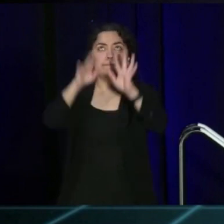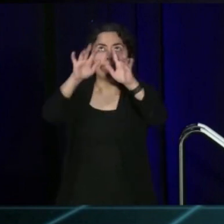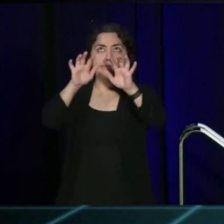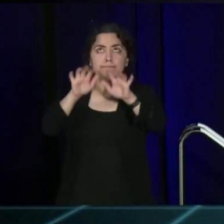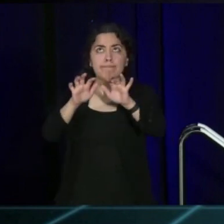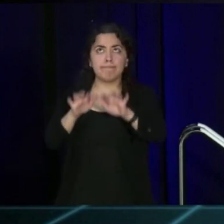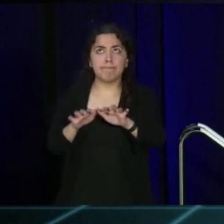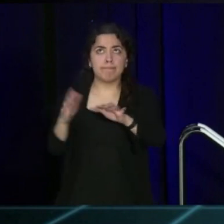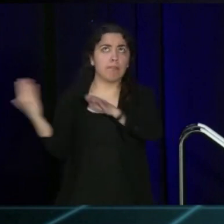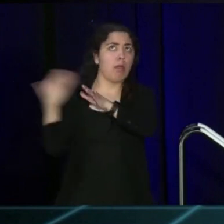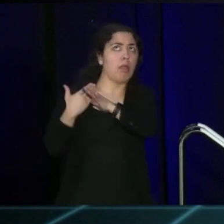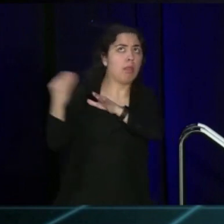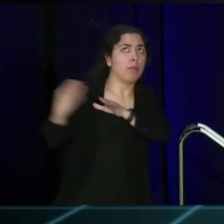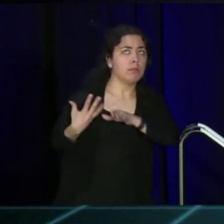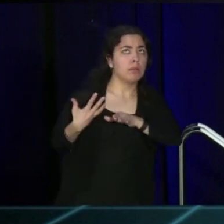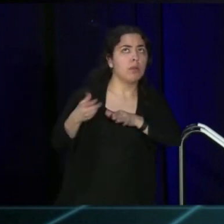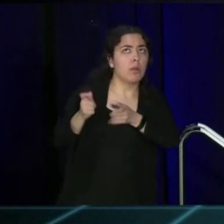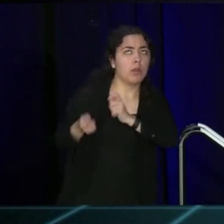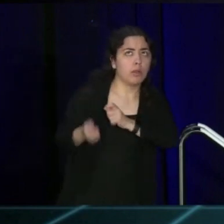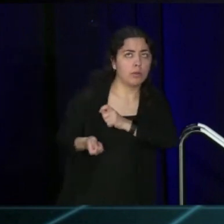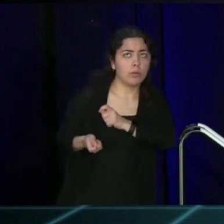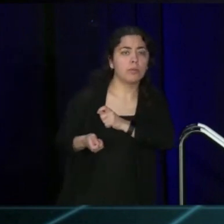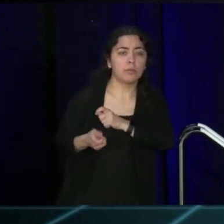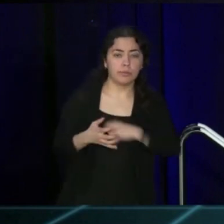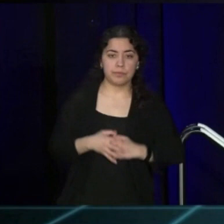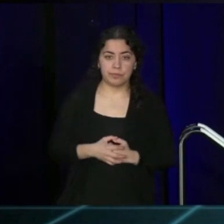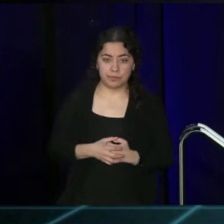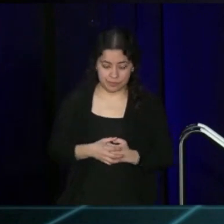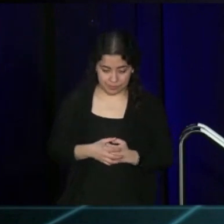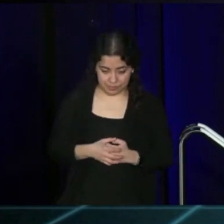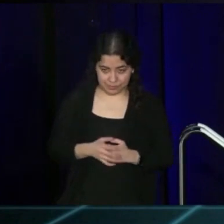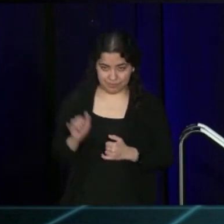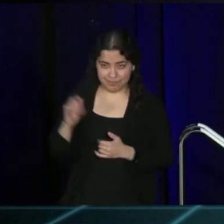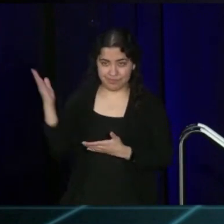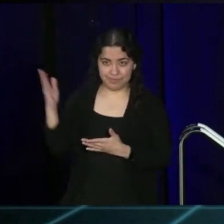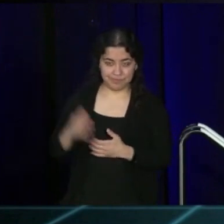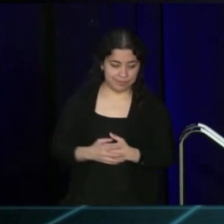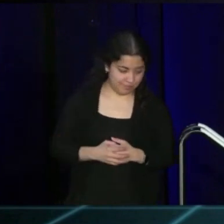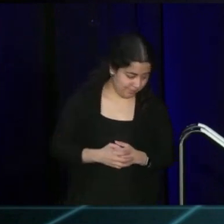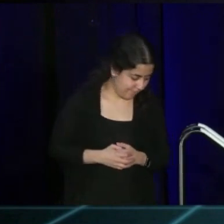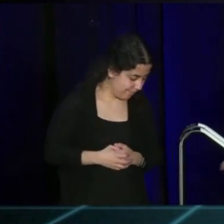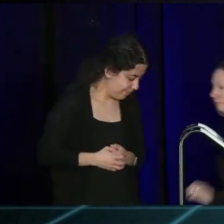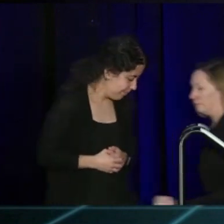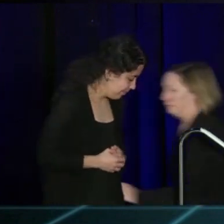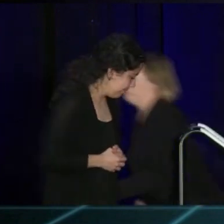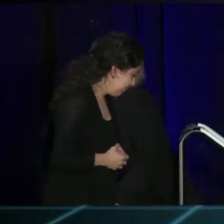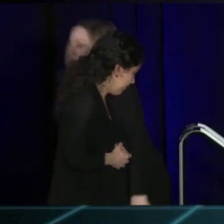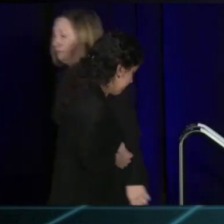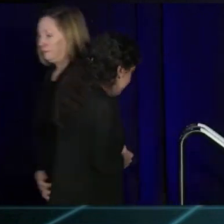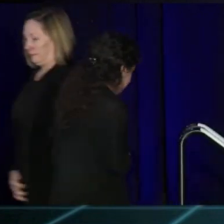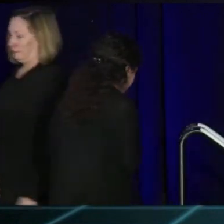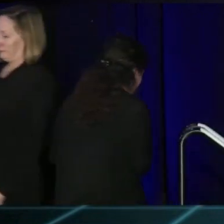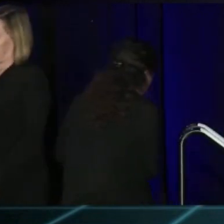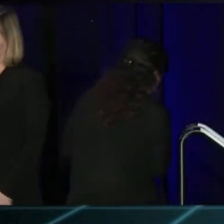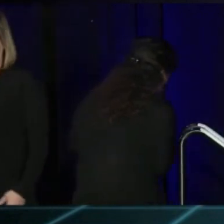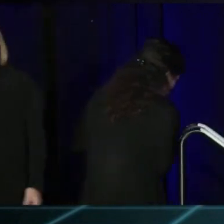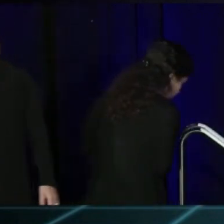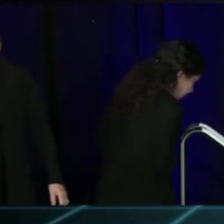receive notification like this. Like this. Oh, not like